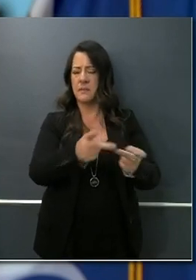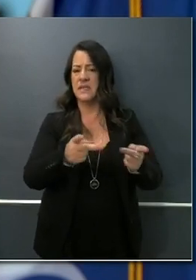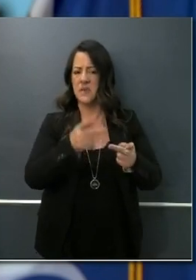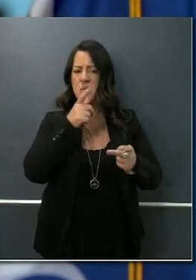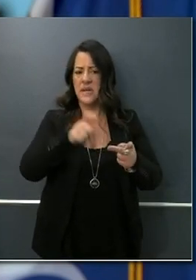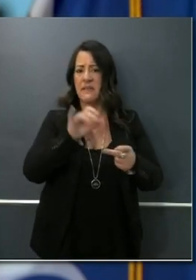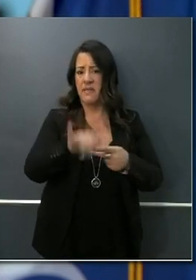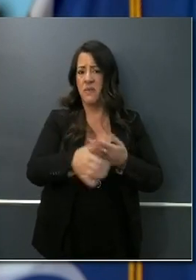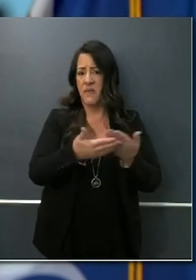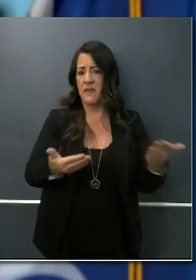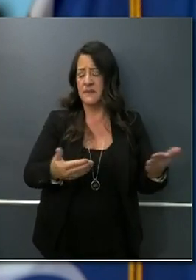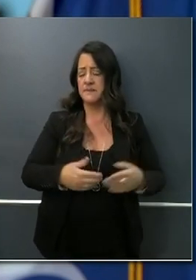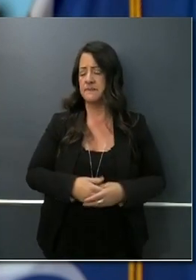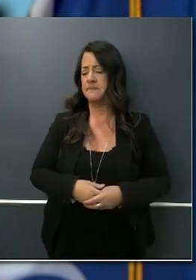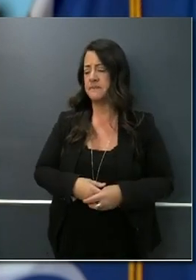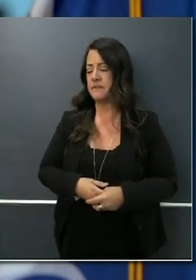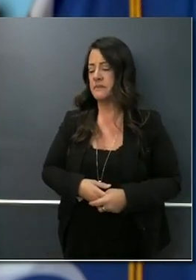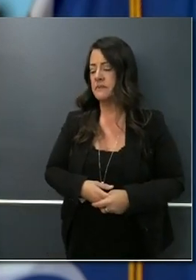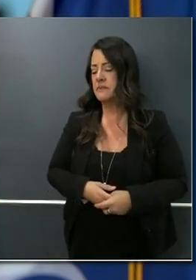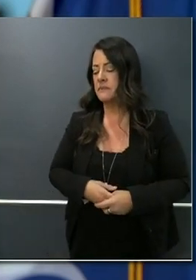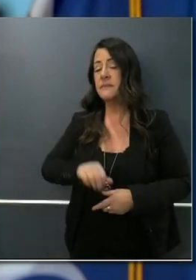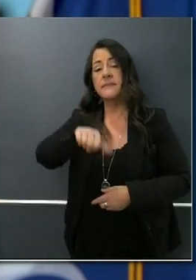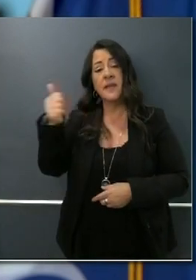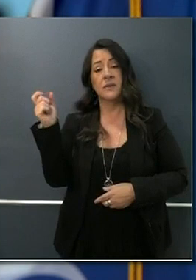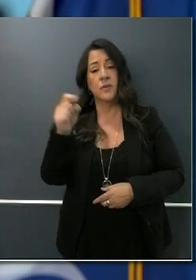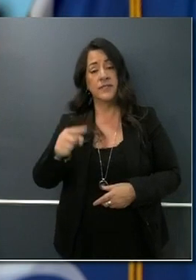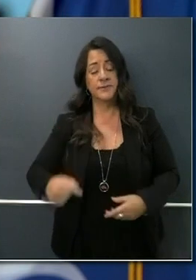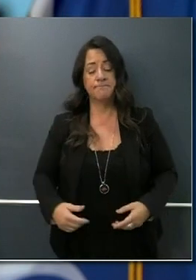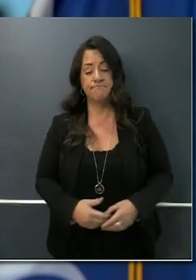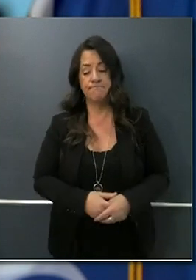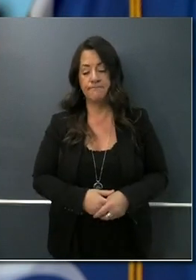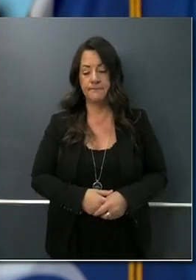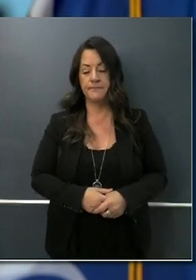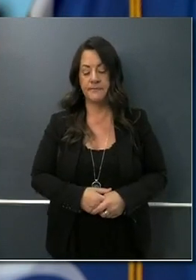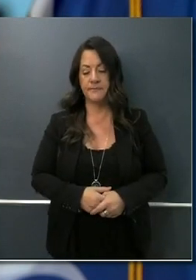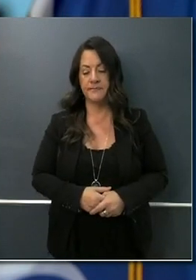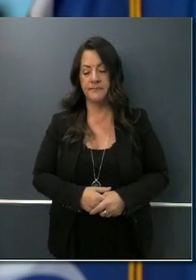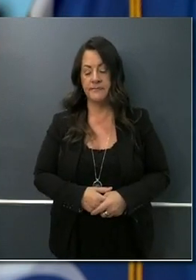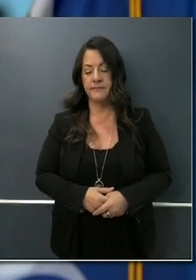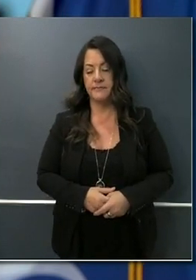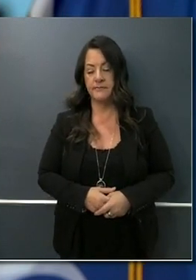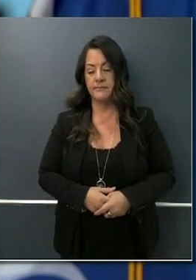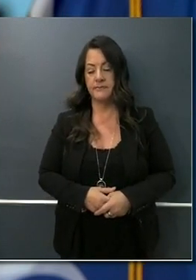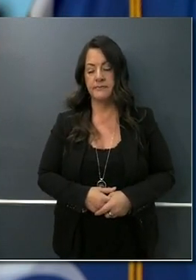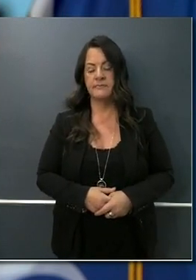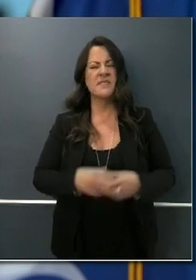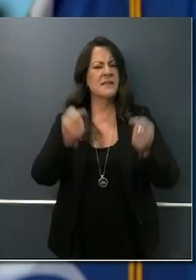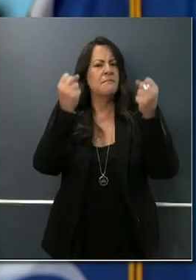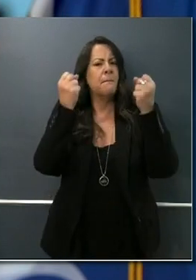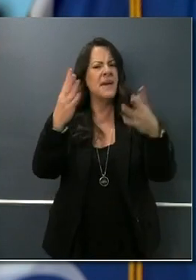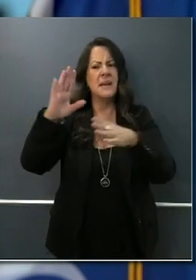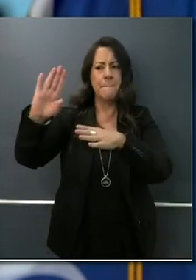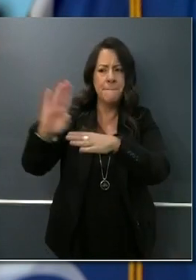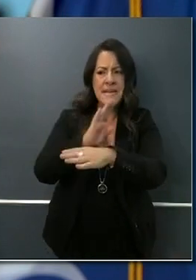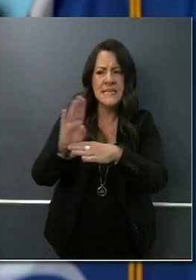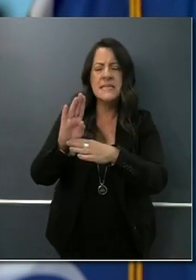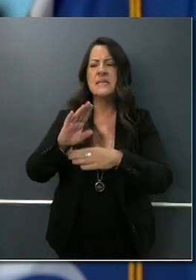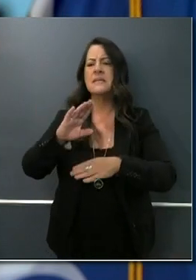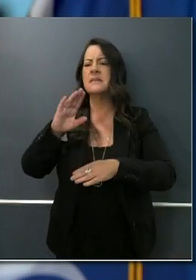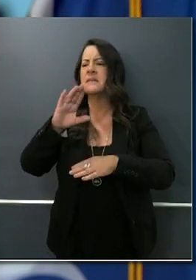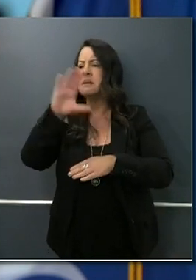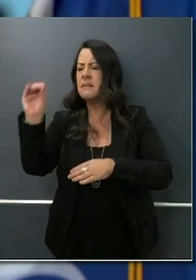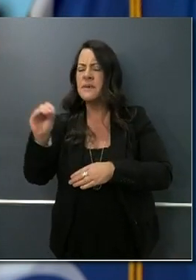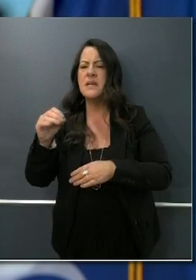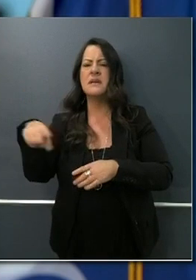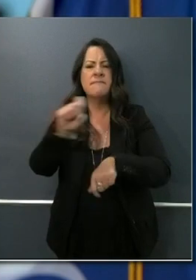Governor, thanks for taking my call. A lot of people, business owners, employees, are grateful for all the government assistance, grateful